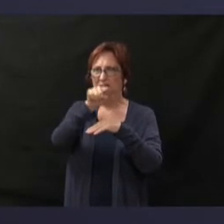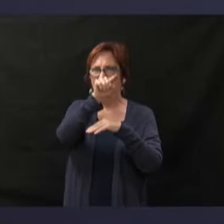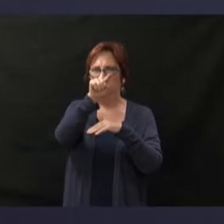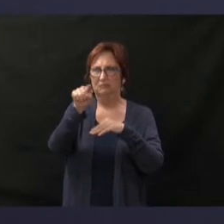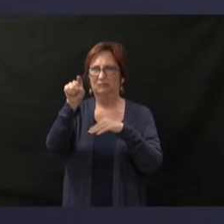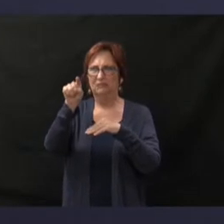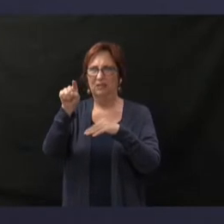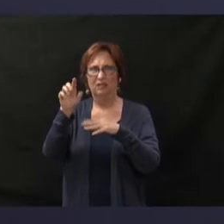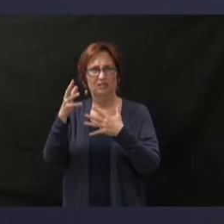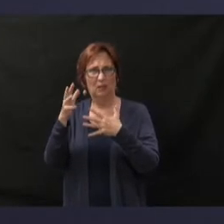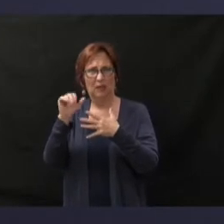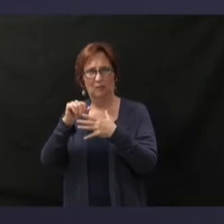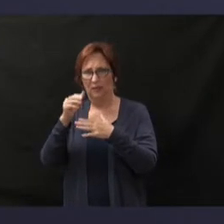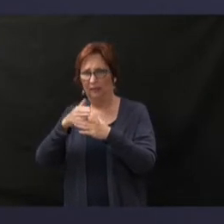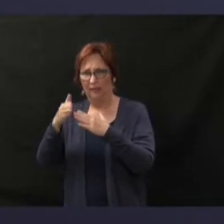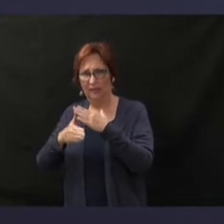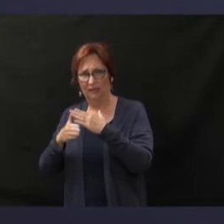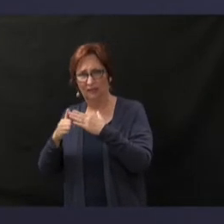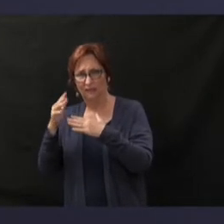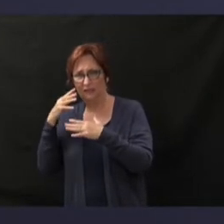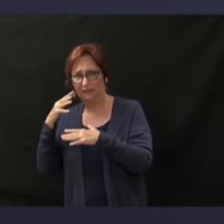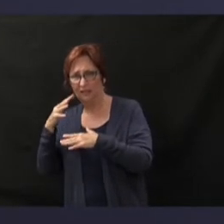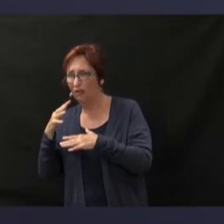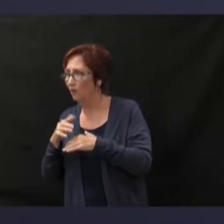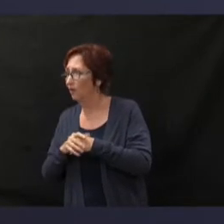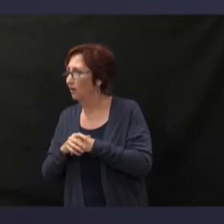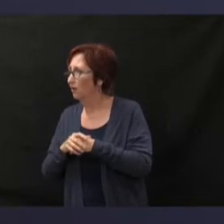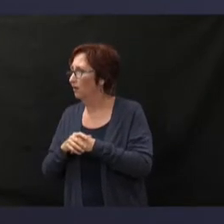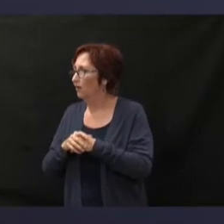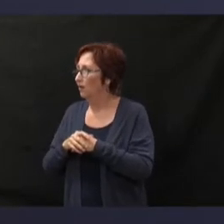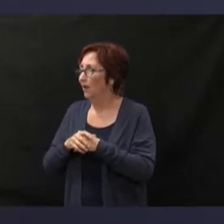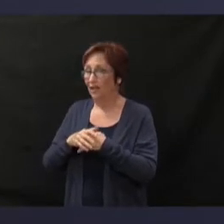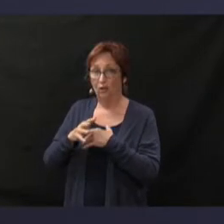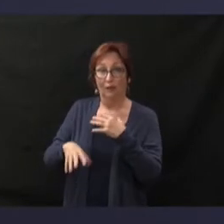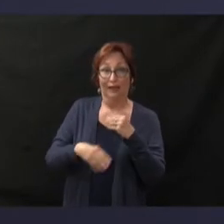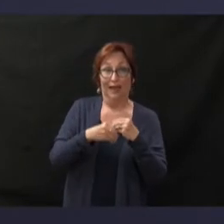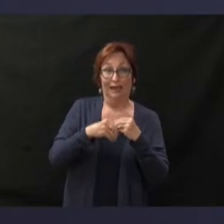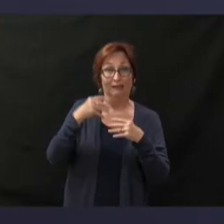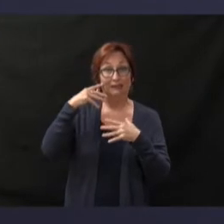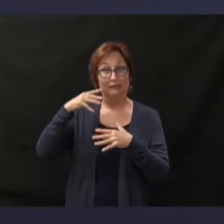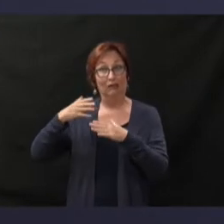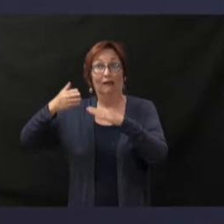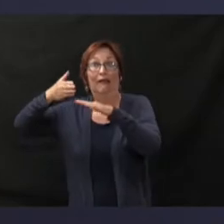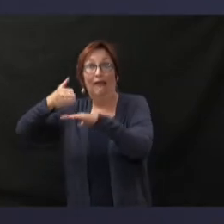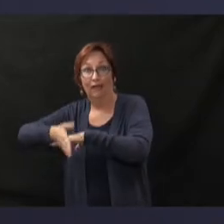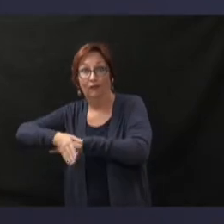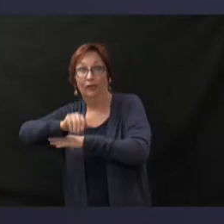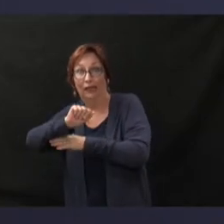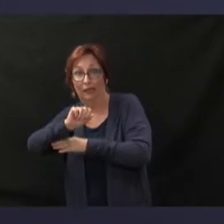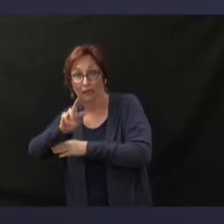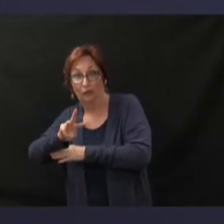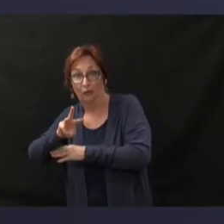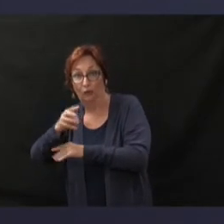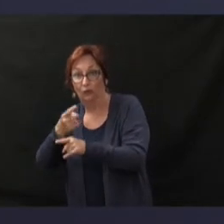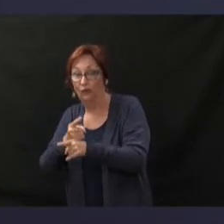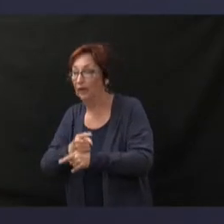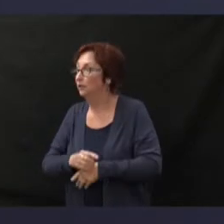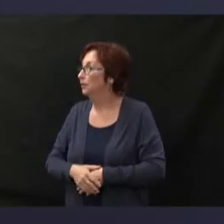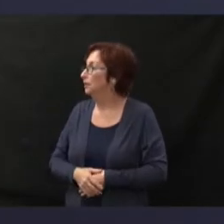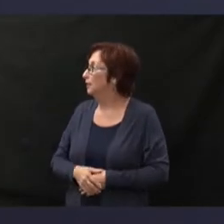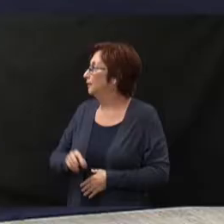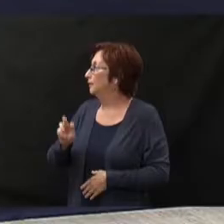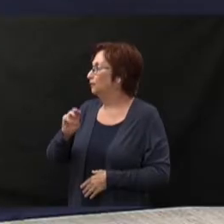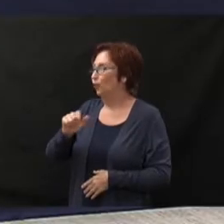correct? It can. It's just, and you can add a sound after, correct? Well, the reason why